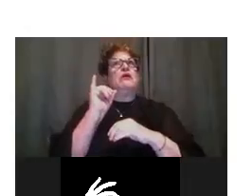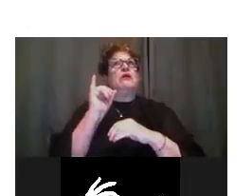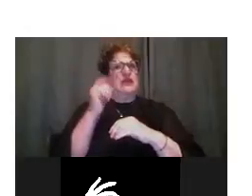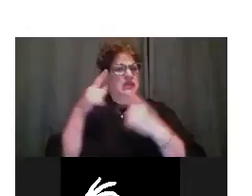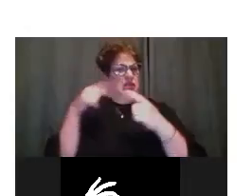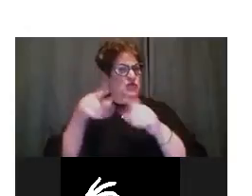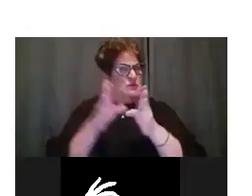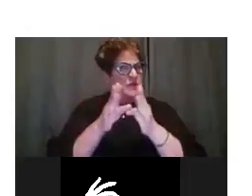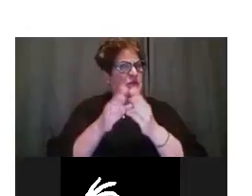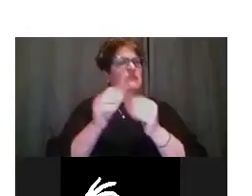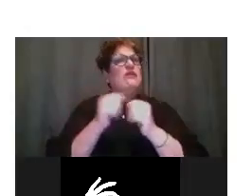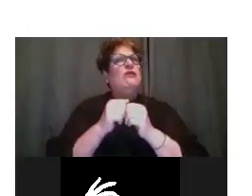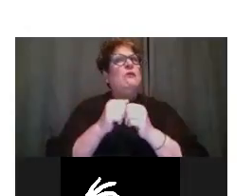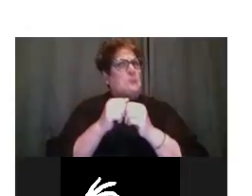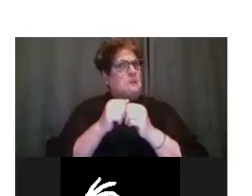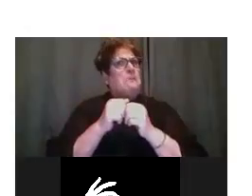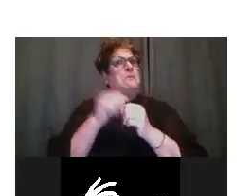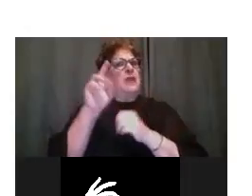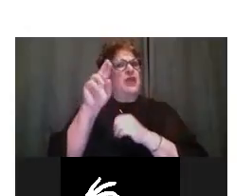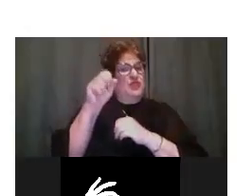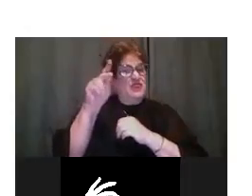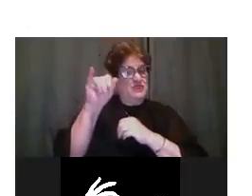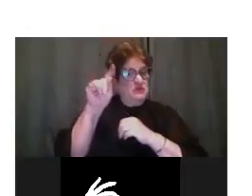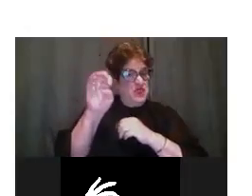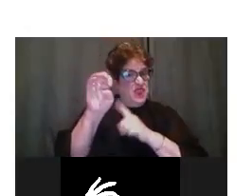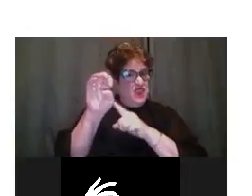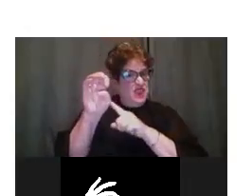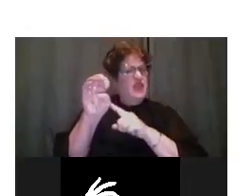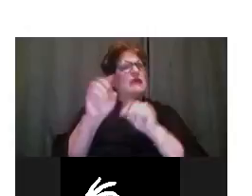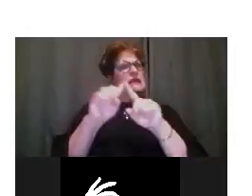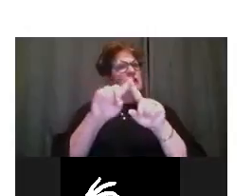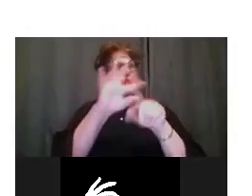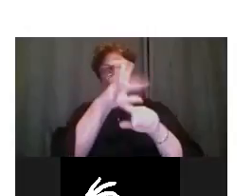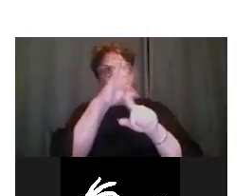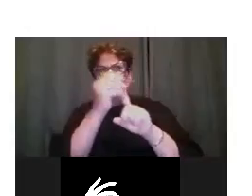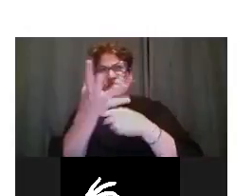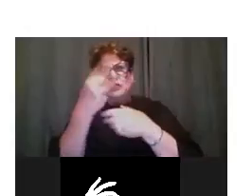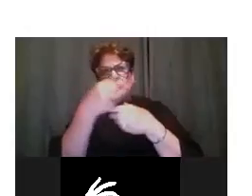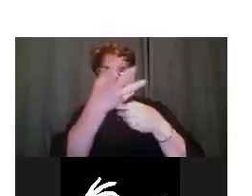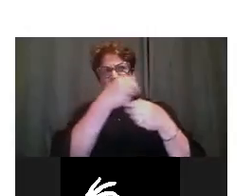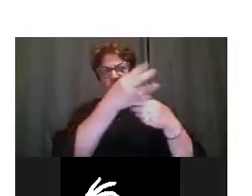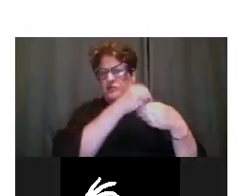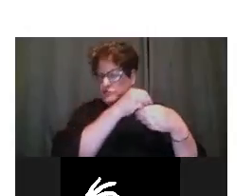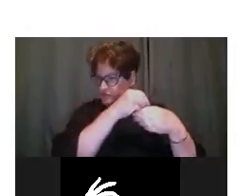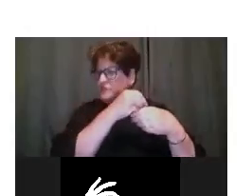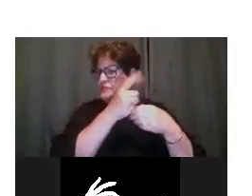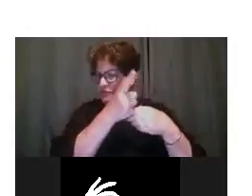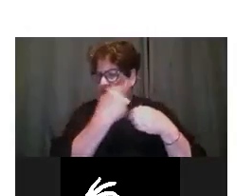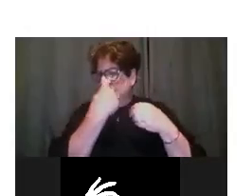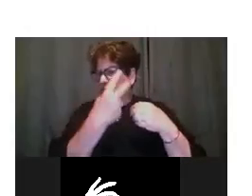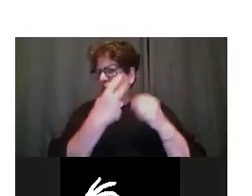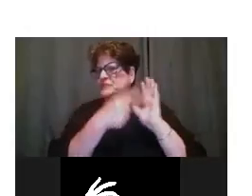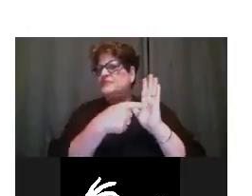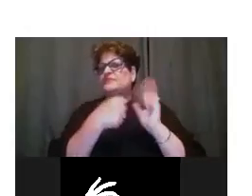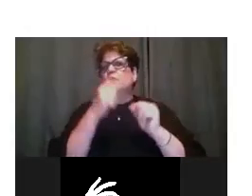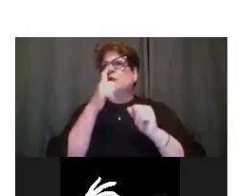is how even with respite, there are different cultural dynamics that come out related to who is welcome into the